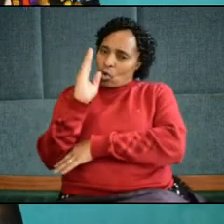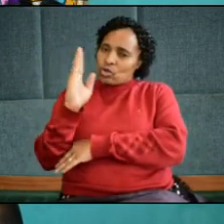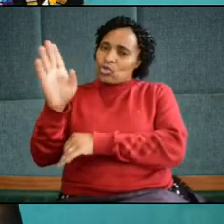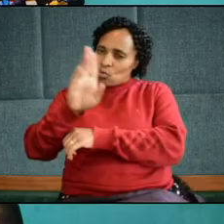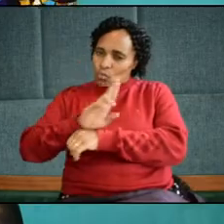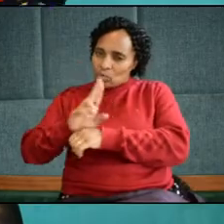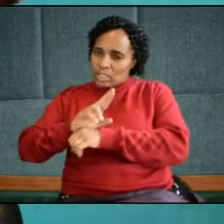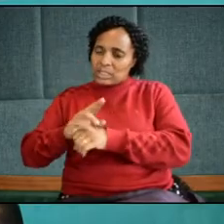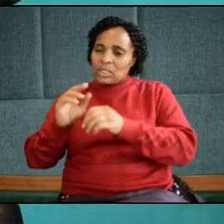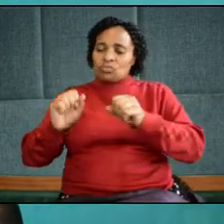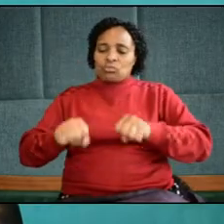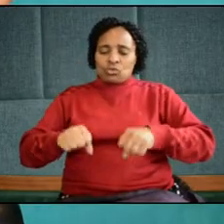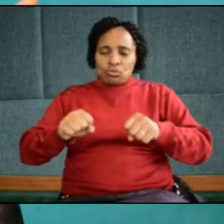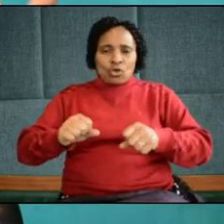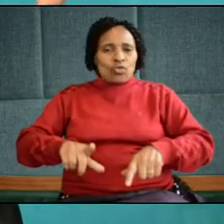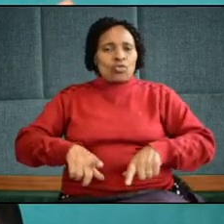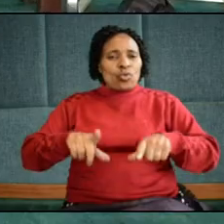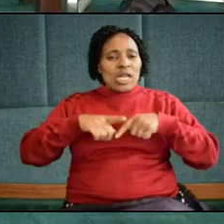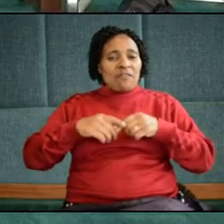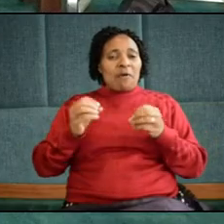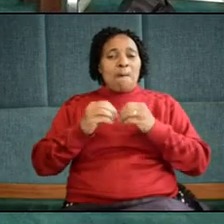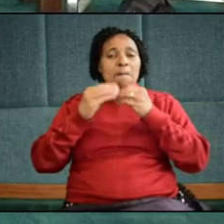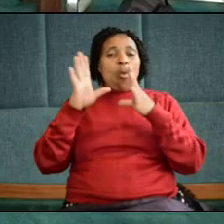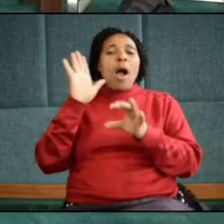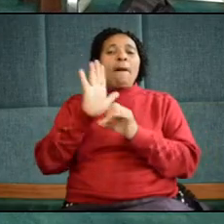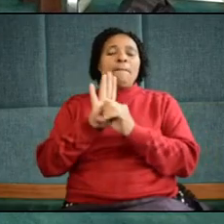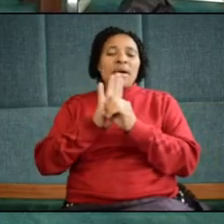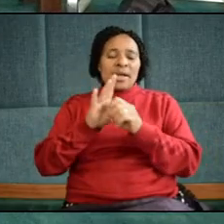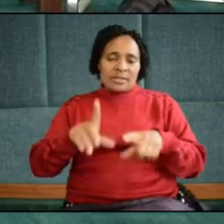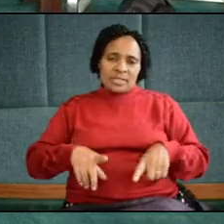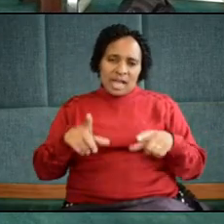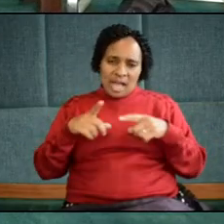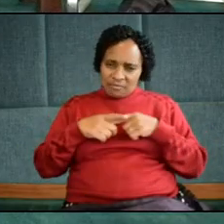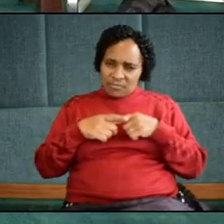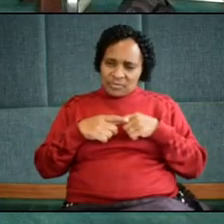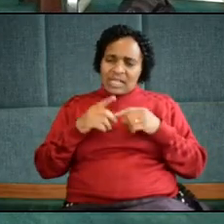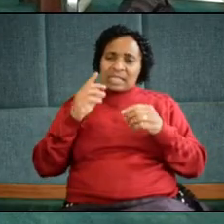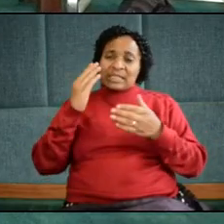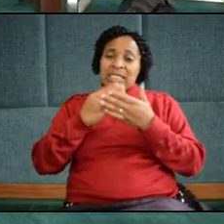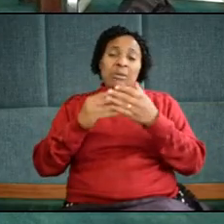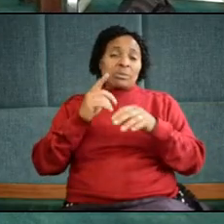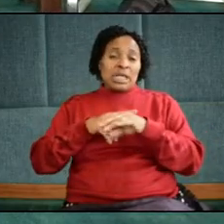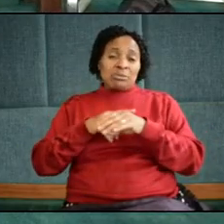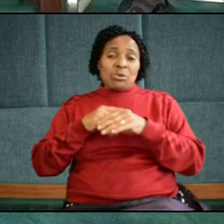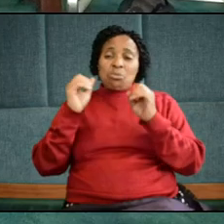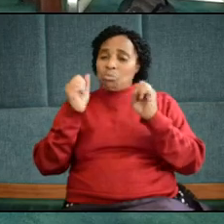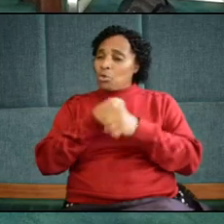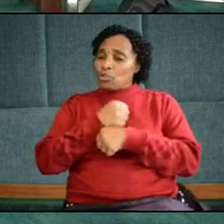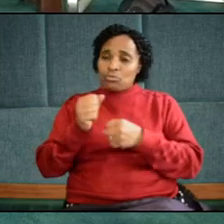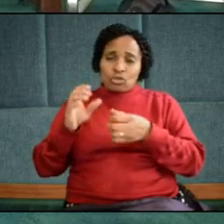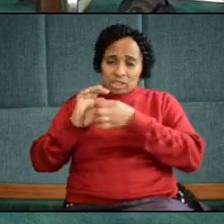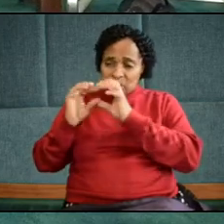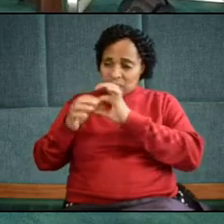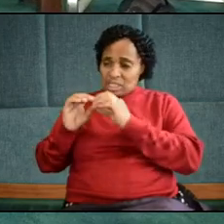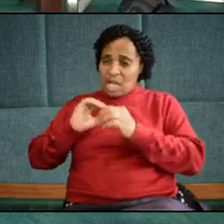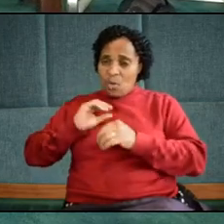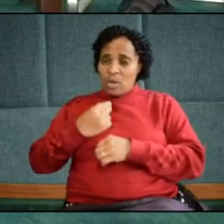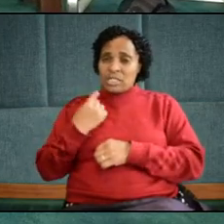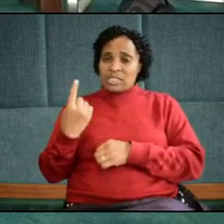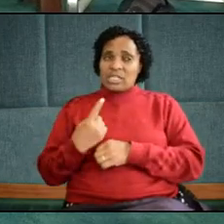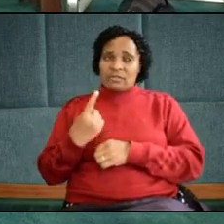to live a more abundant life. True. Yeah. I like that. Very true. We should, at times, we chain ourselves. Like in the previous lesson, we